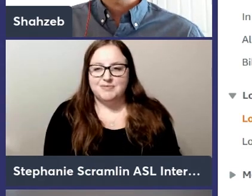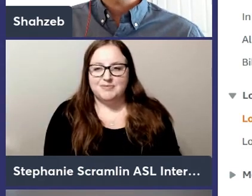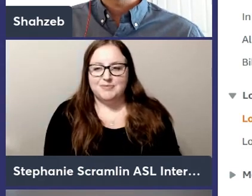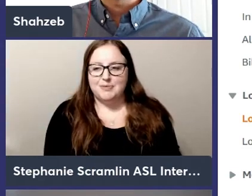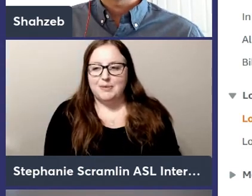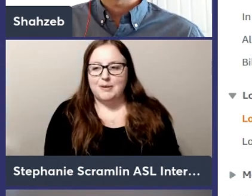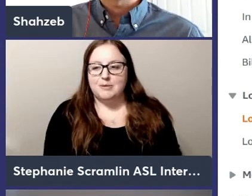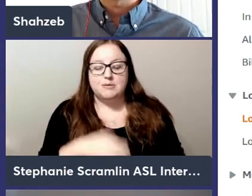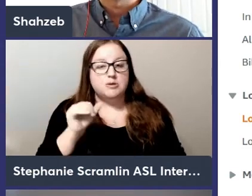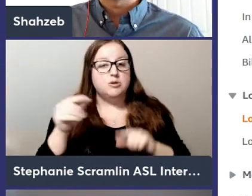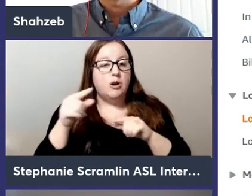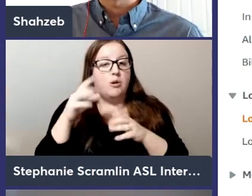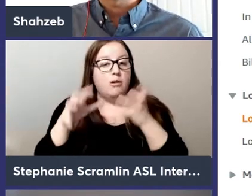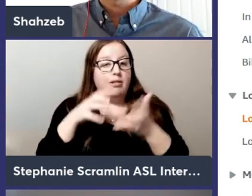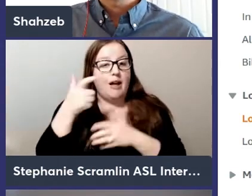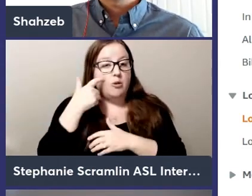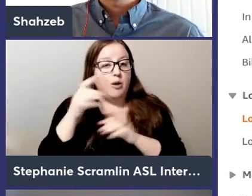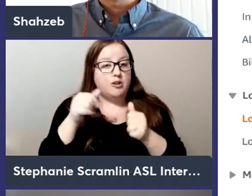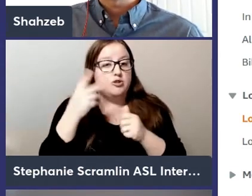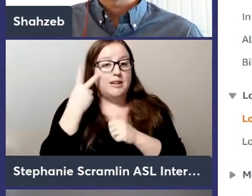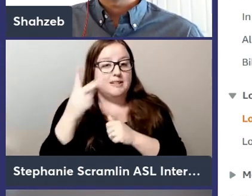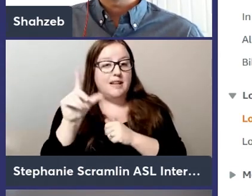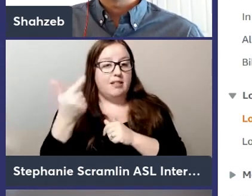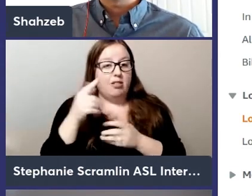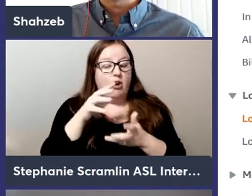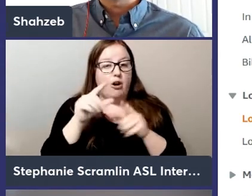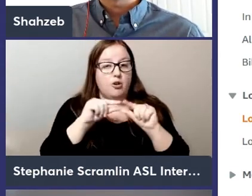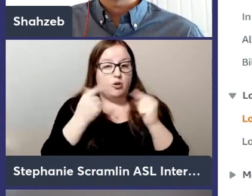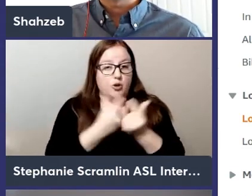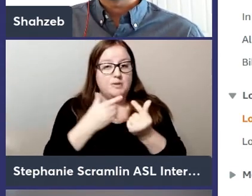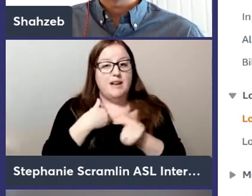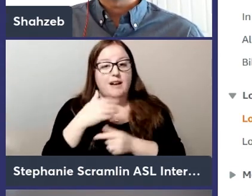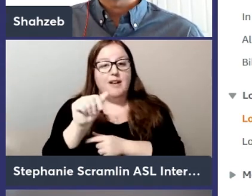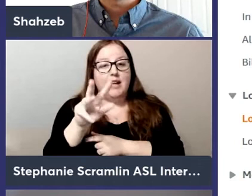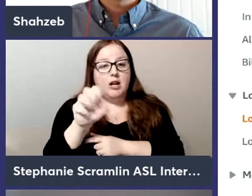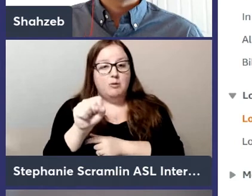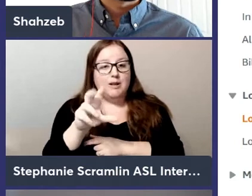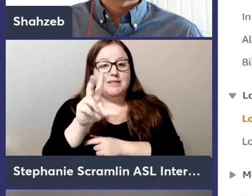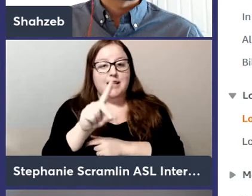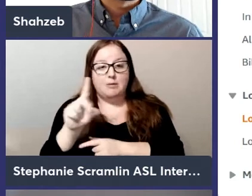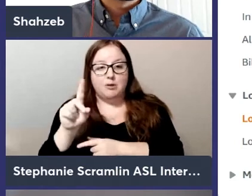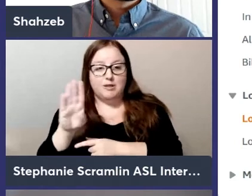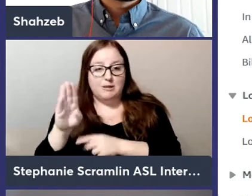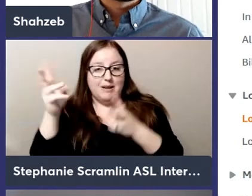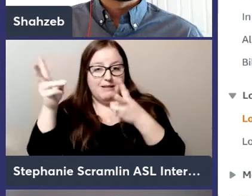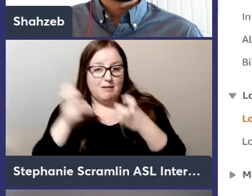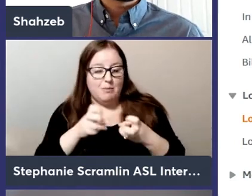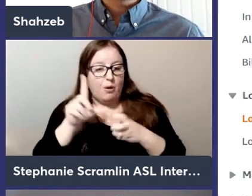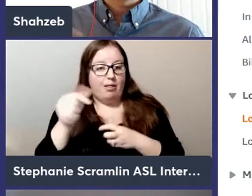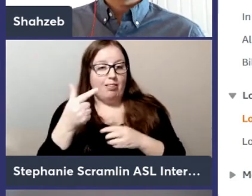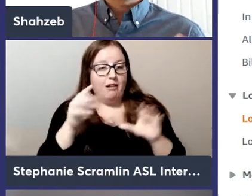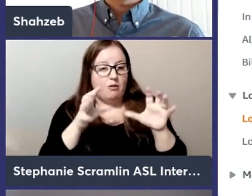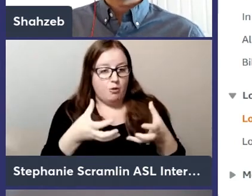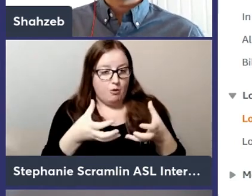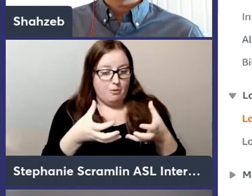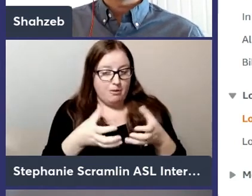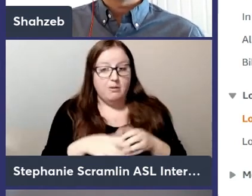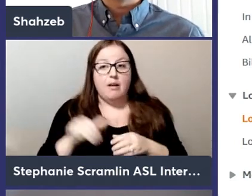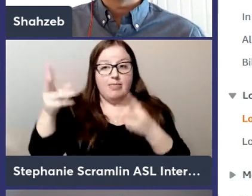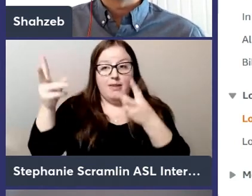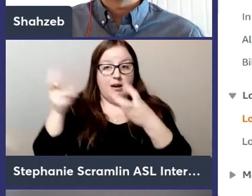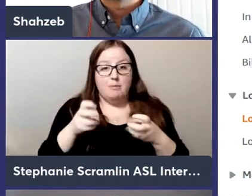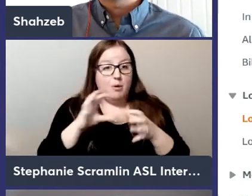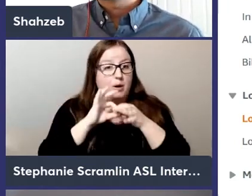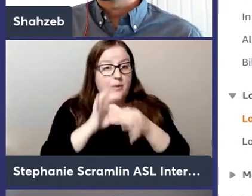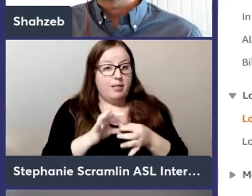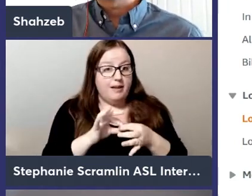So when you go to CloudWatch, you'll see the log groups. There's an AWS DynamoDB imports log group. All of the import related